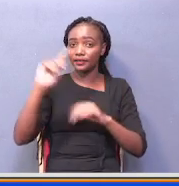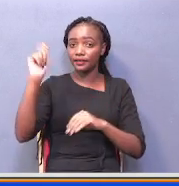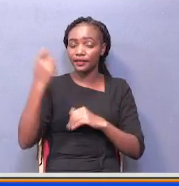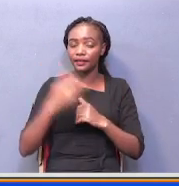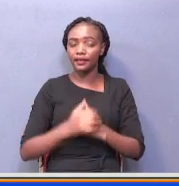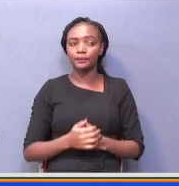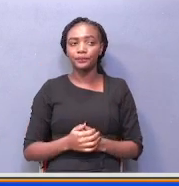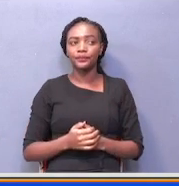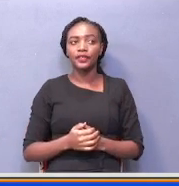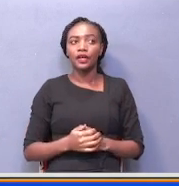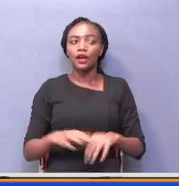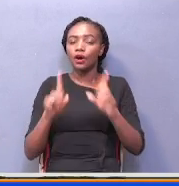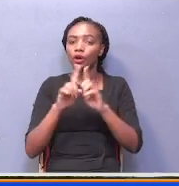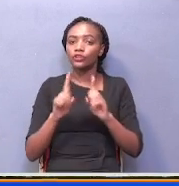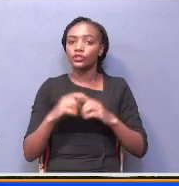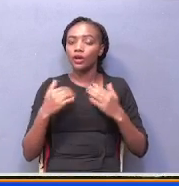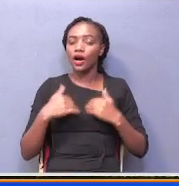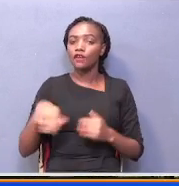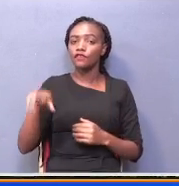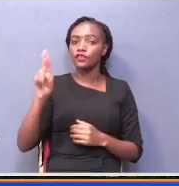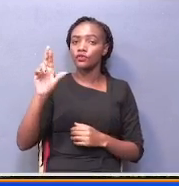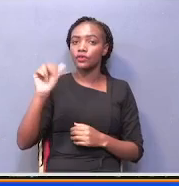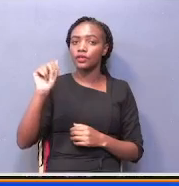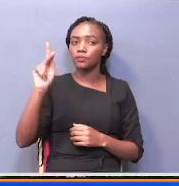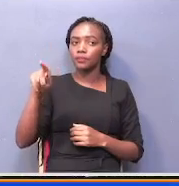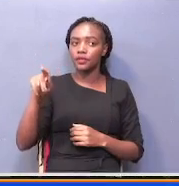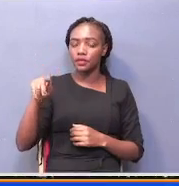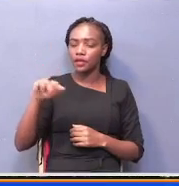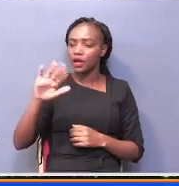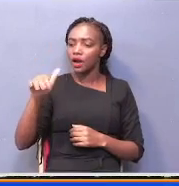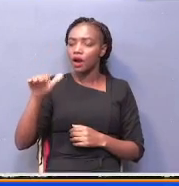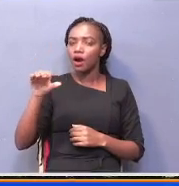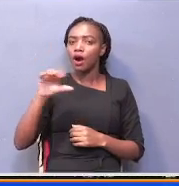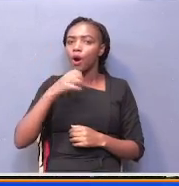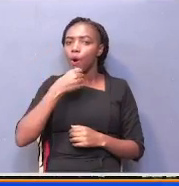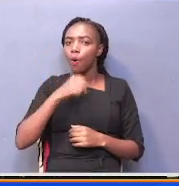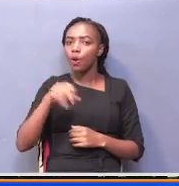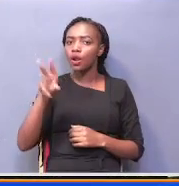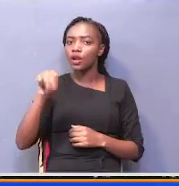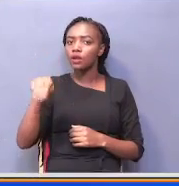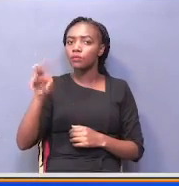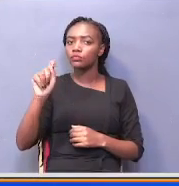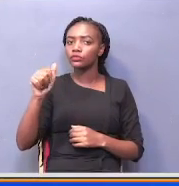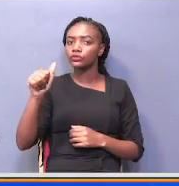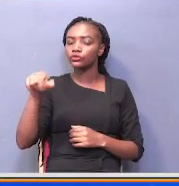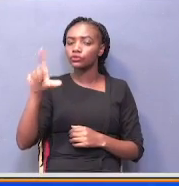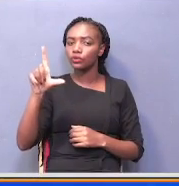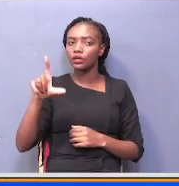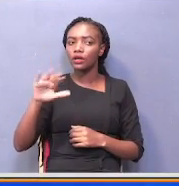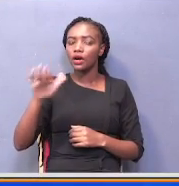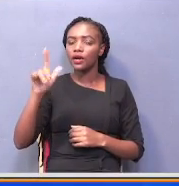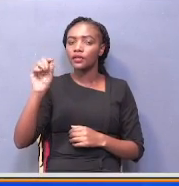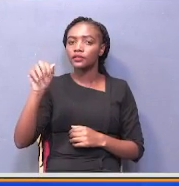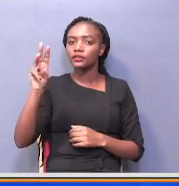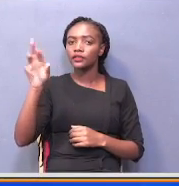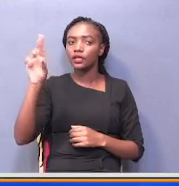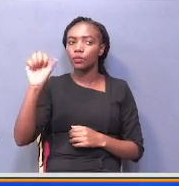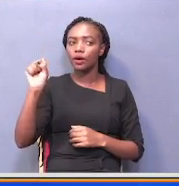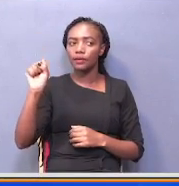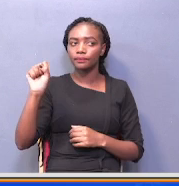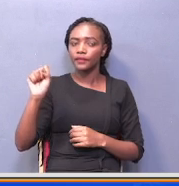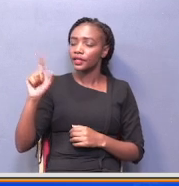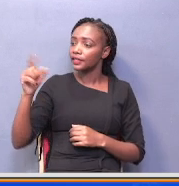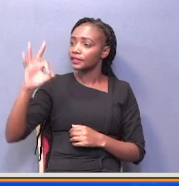The 33-story UAP Old Mutual Tower, that was the tallest for a brief stint in 2015, is the